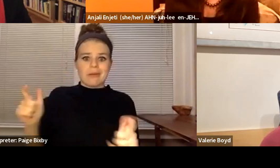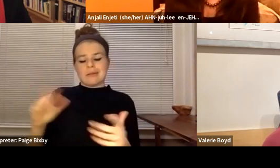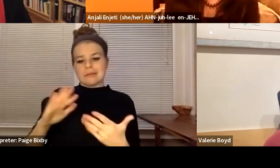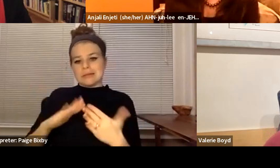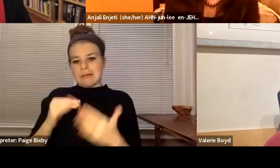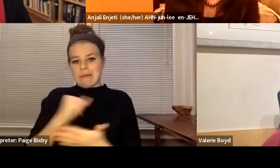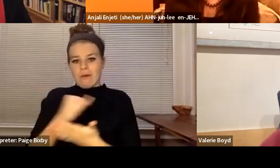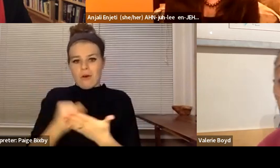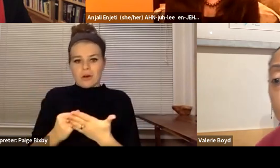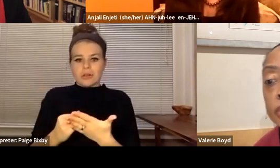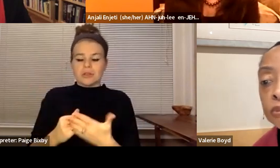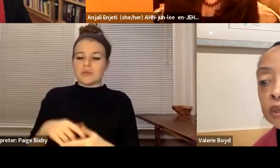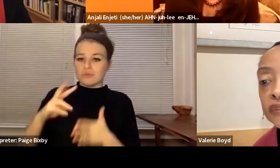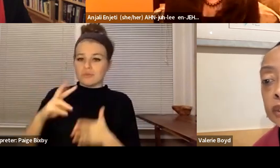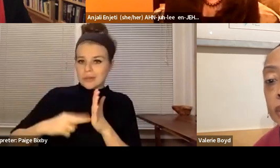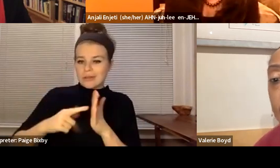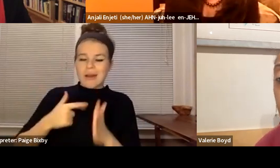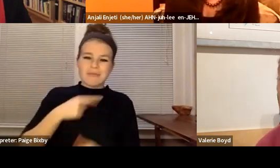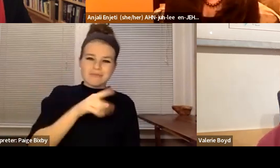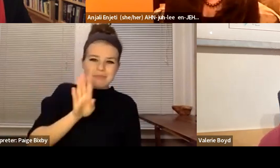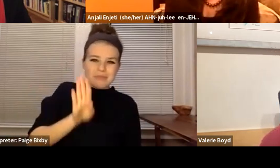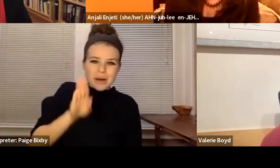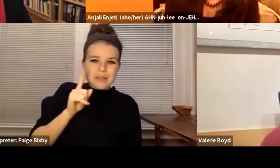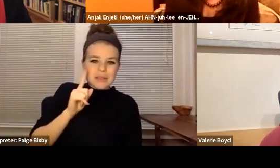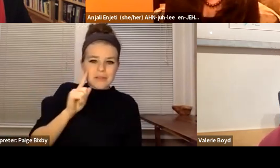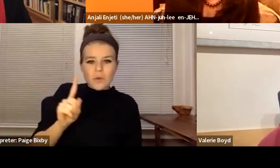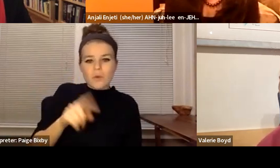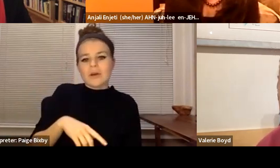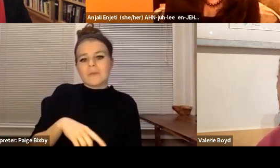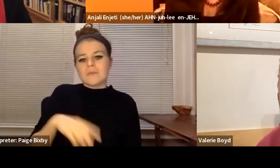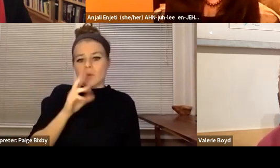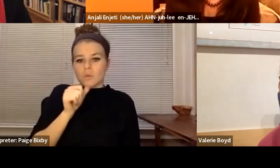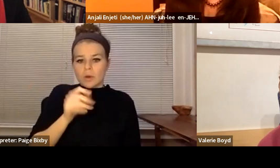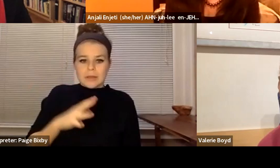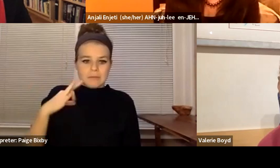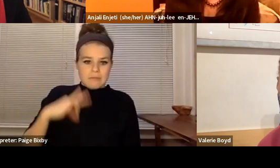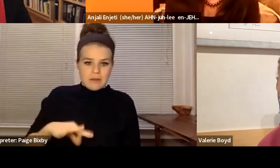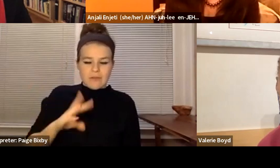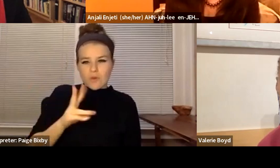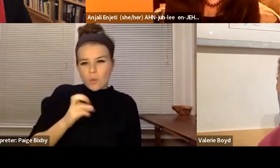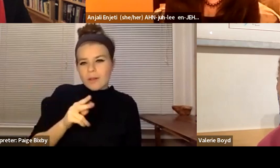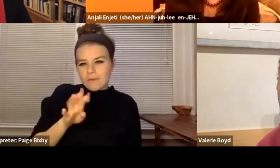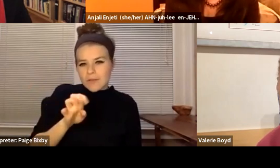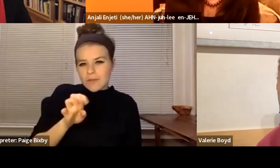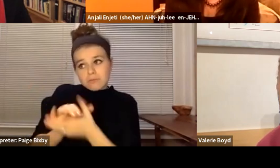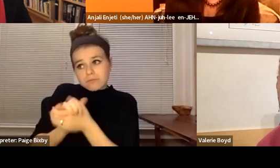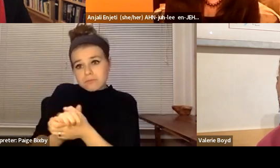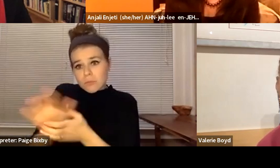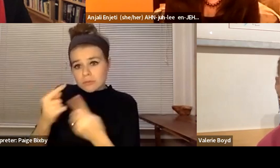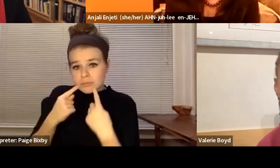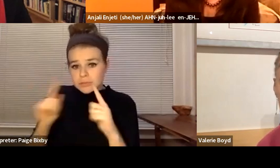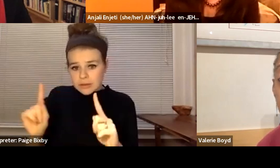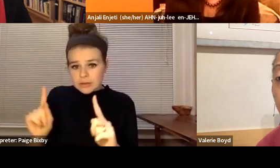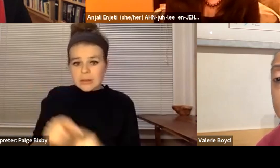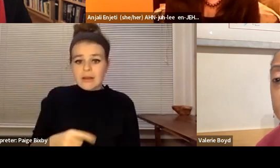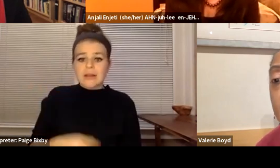I was in Boston during a welfare women's benefit, and I congratulated her on the success of Beloved. I said I